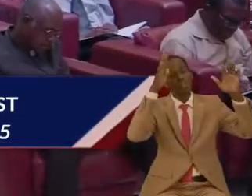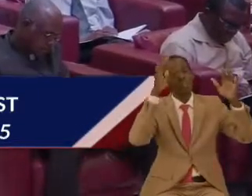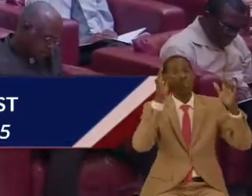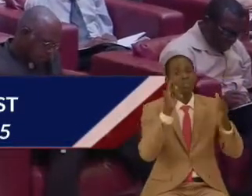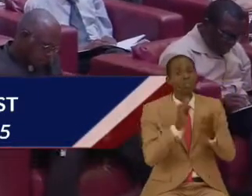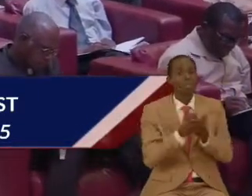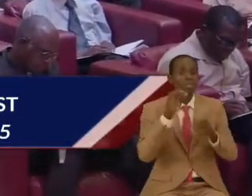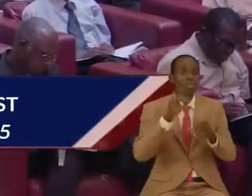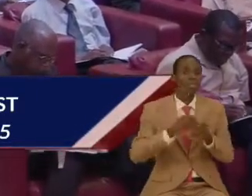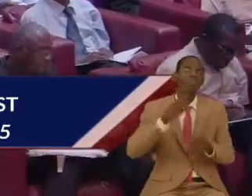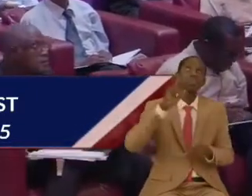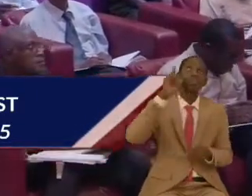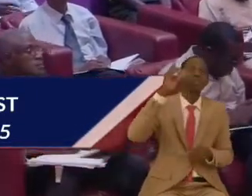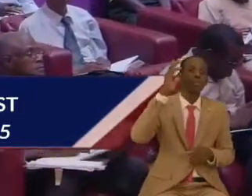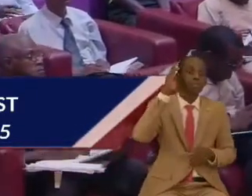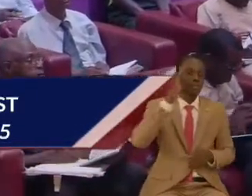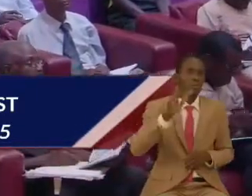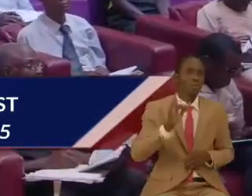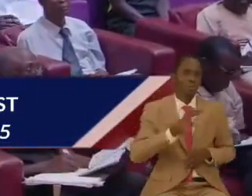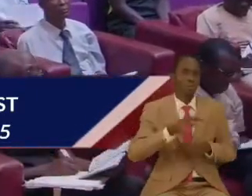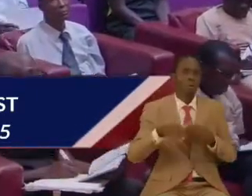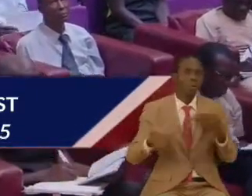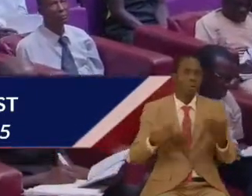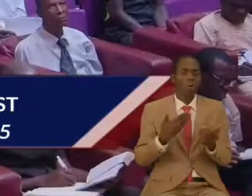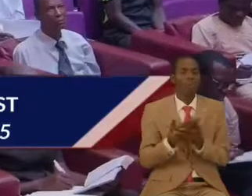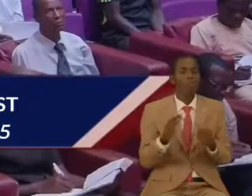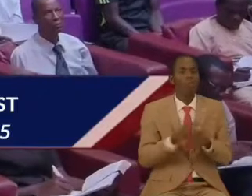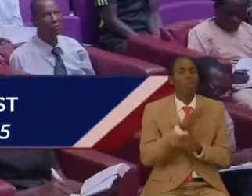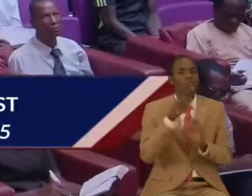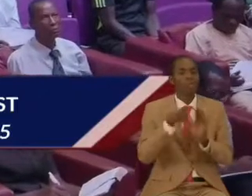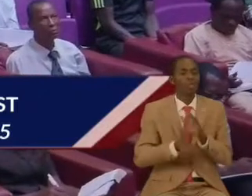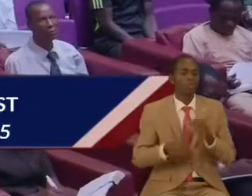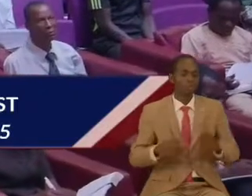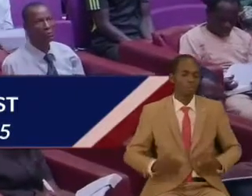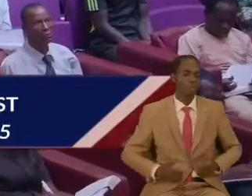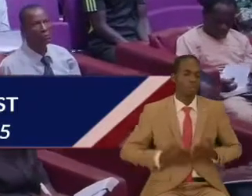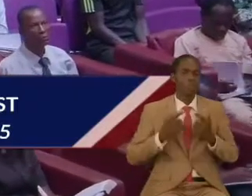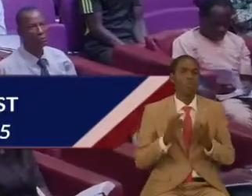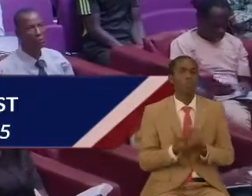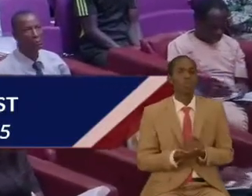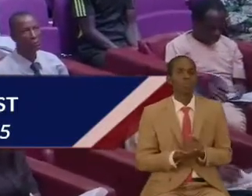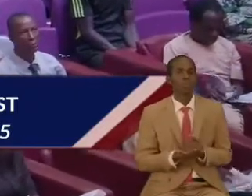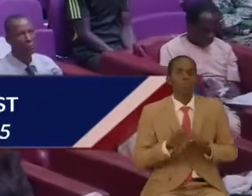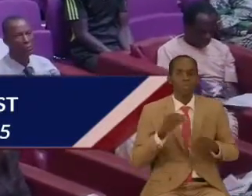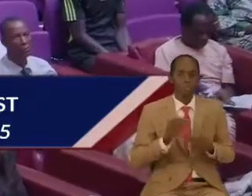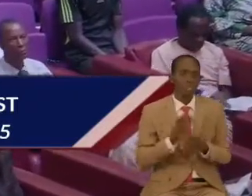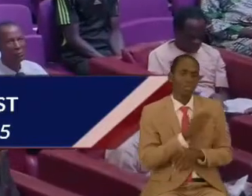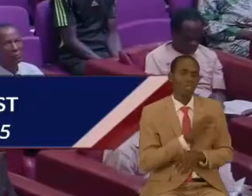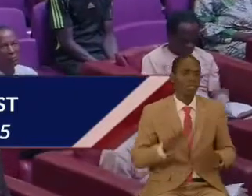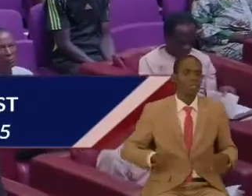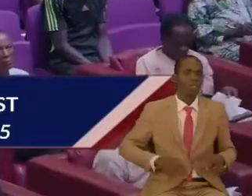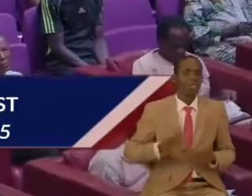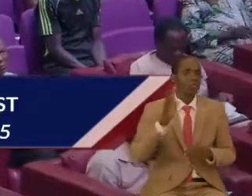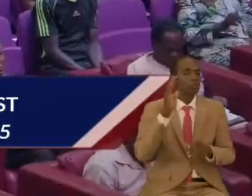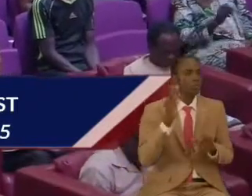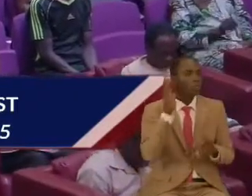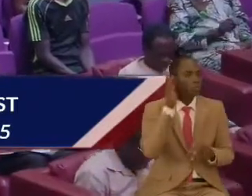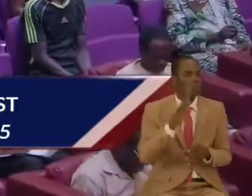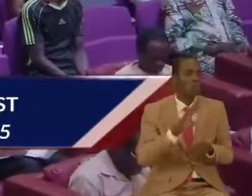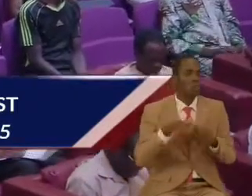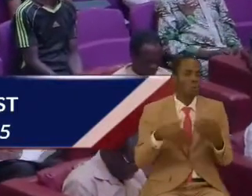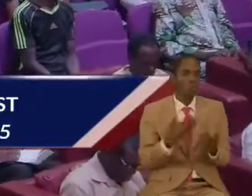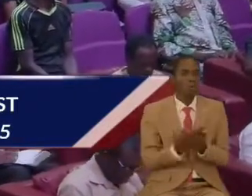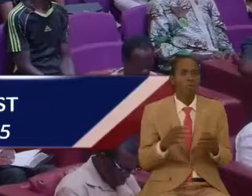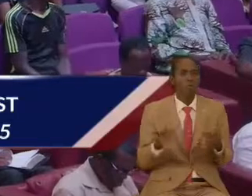that in him shall all fullness dwell. In Christ shall all